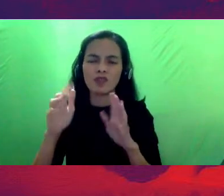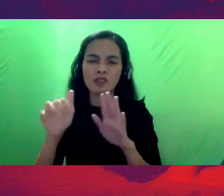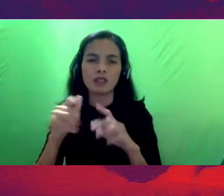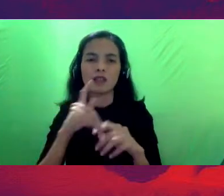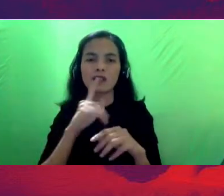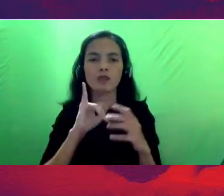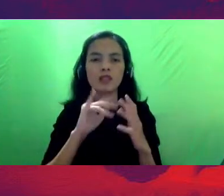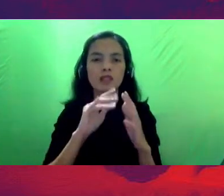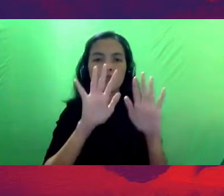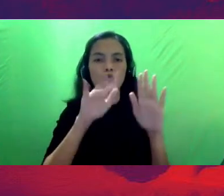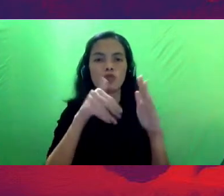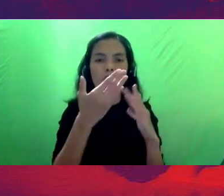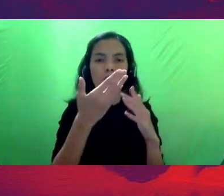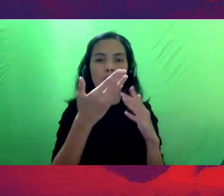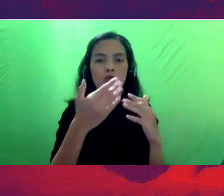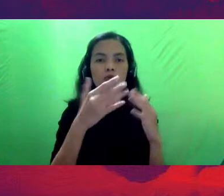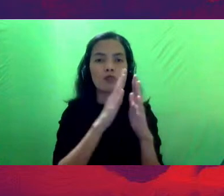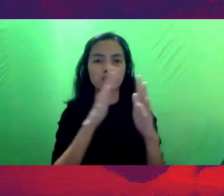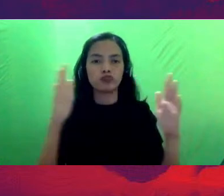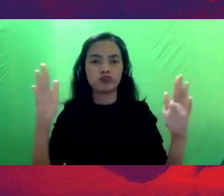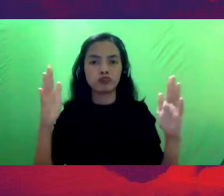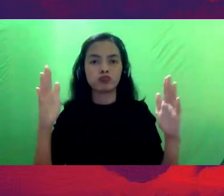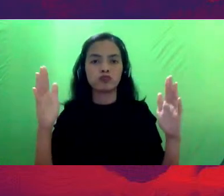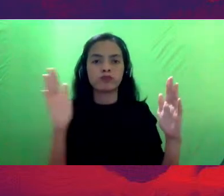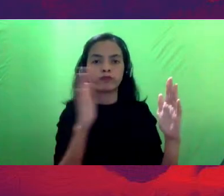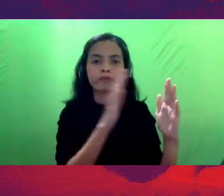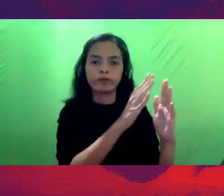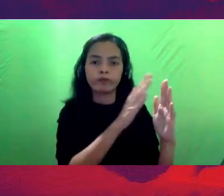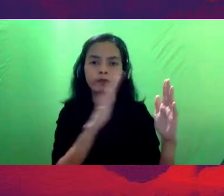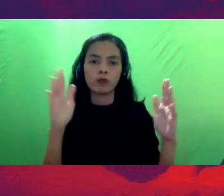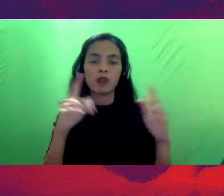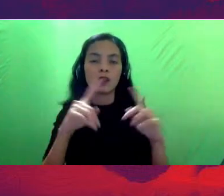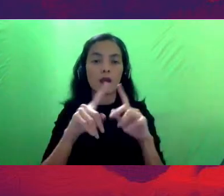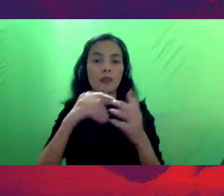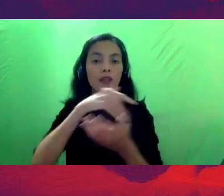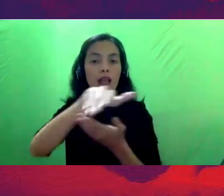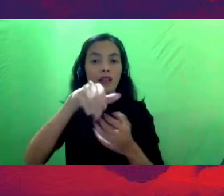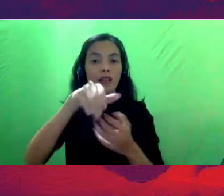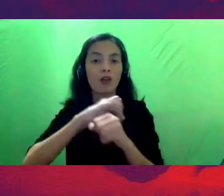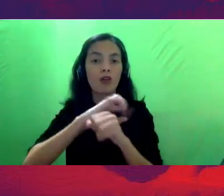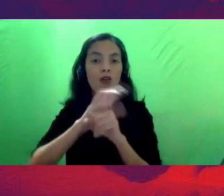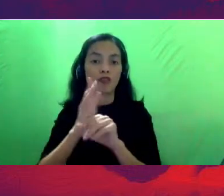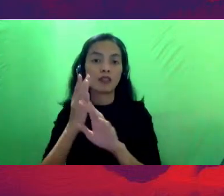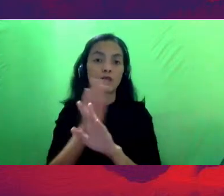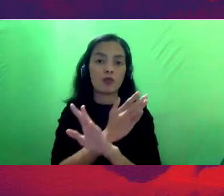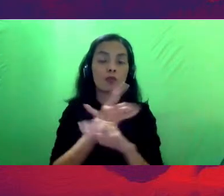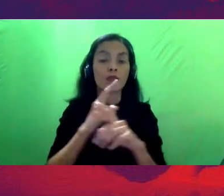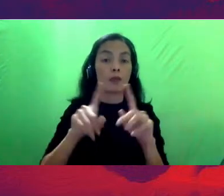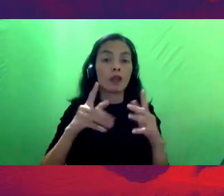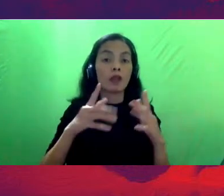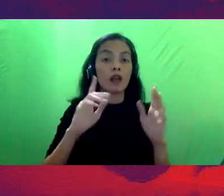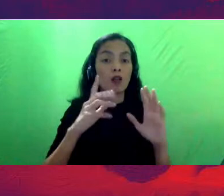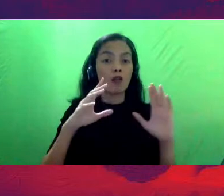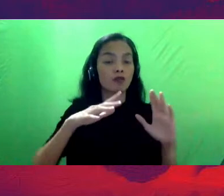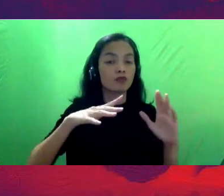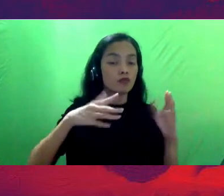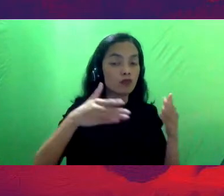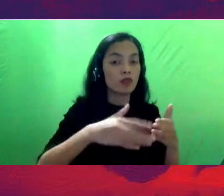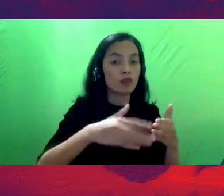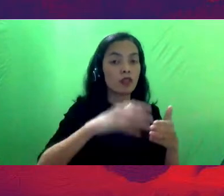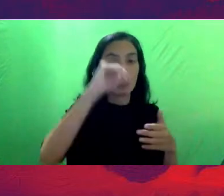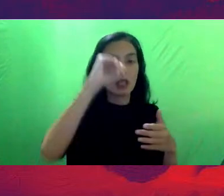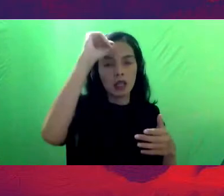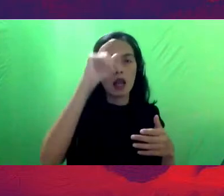Now, once again, this is indeed pre-pandemic data, but in the context of India, we have a